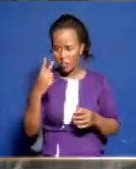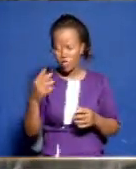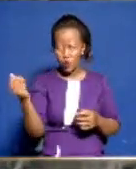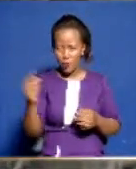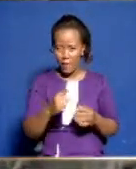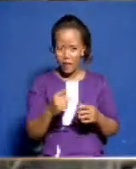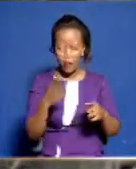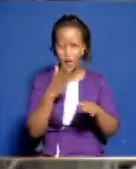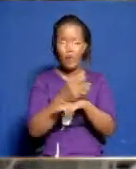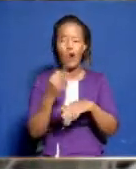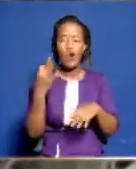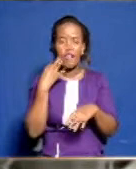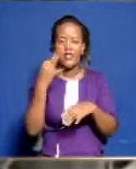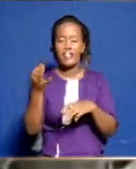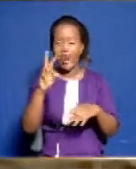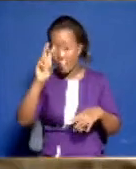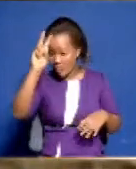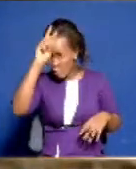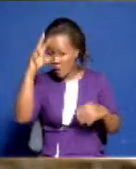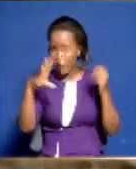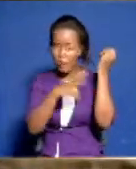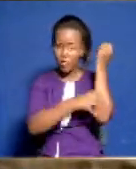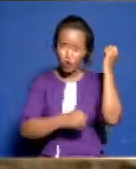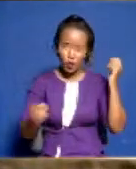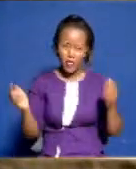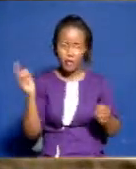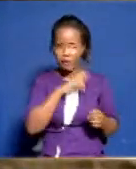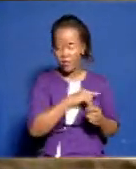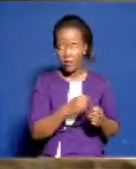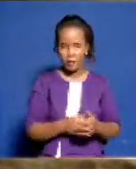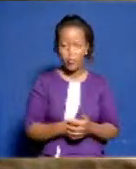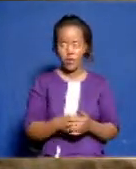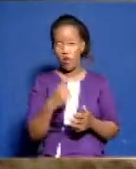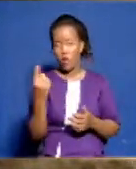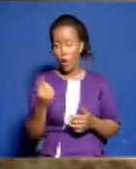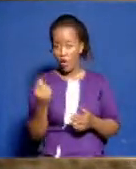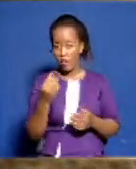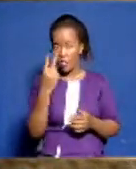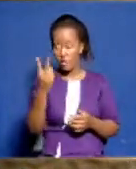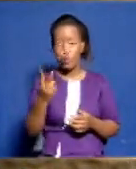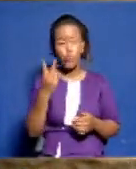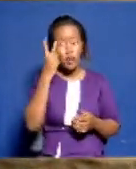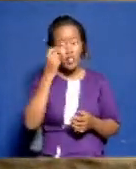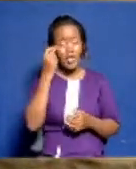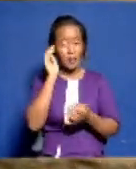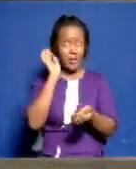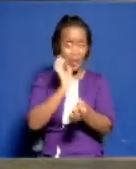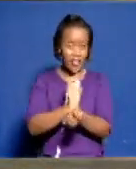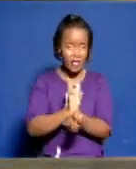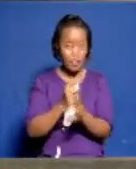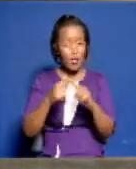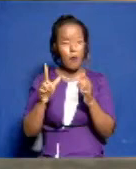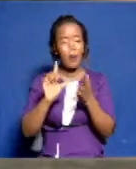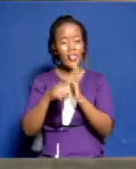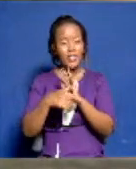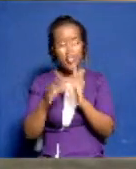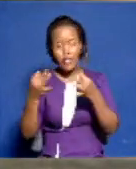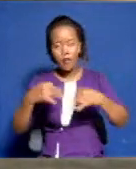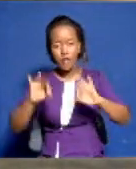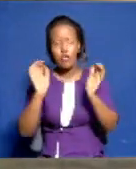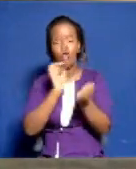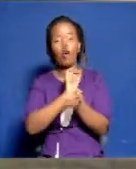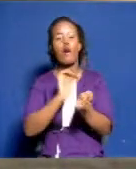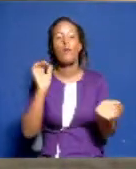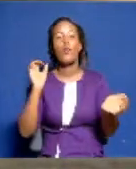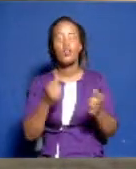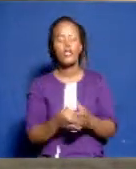in Isinya sub-county alone. Only 2 culprits have since been arrested but released on bond. Isinya sub-county